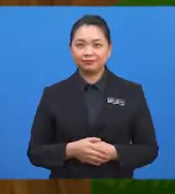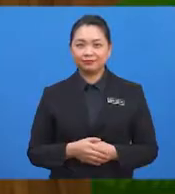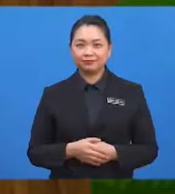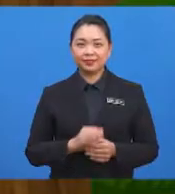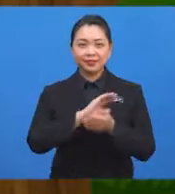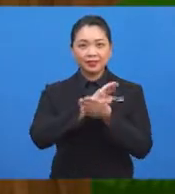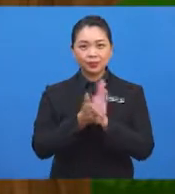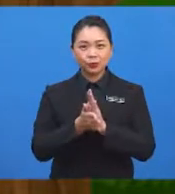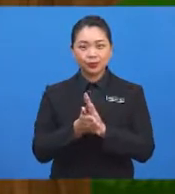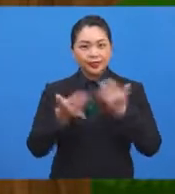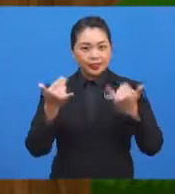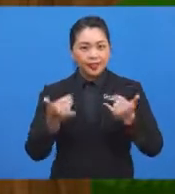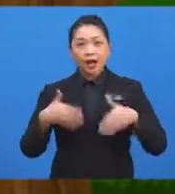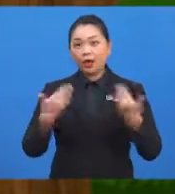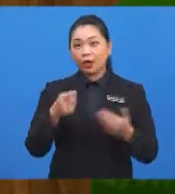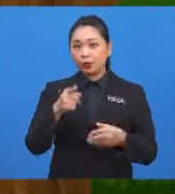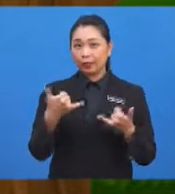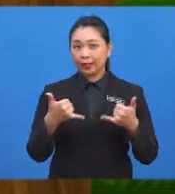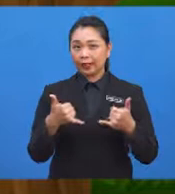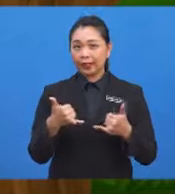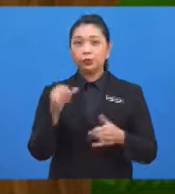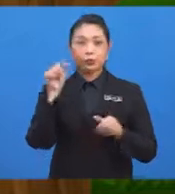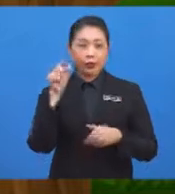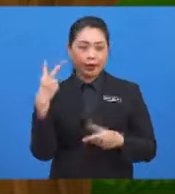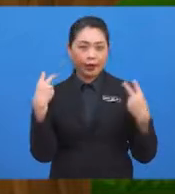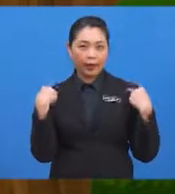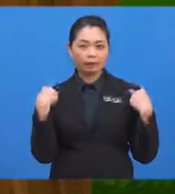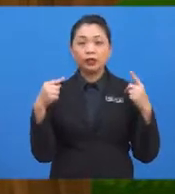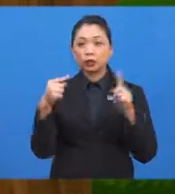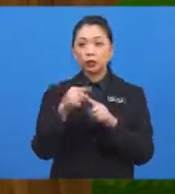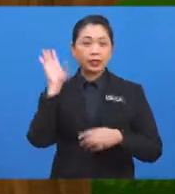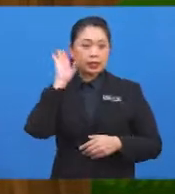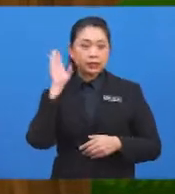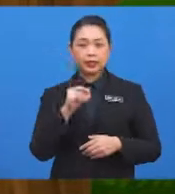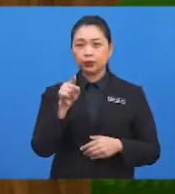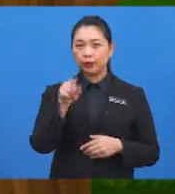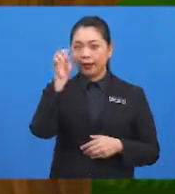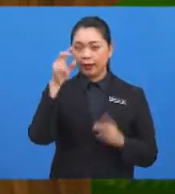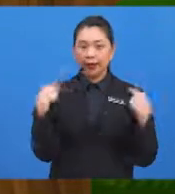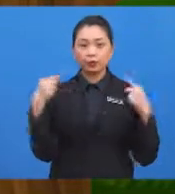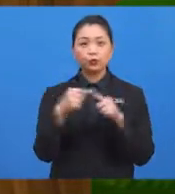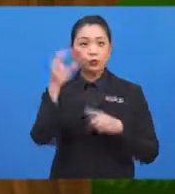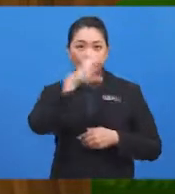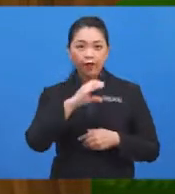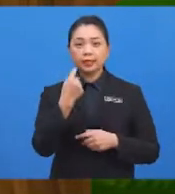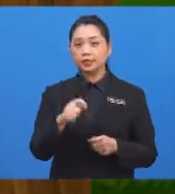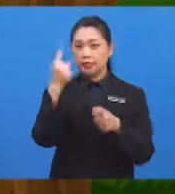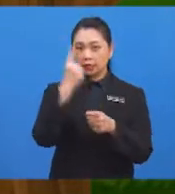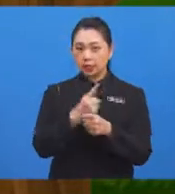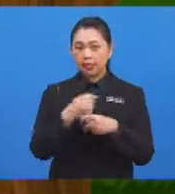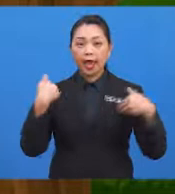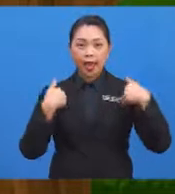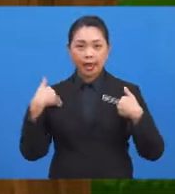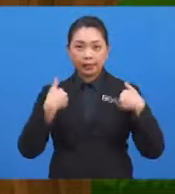So here's how you play. First, you have to listen and then you have to point to the correct